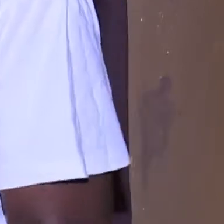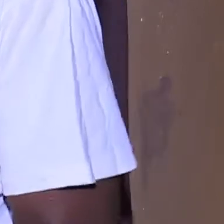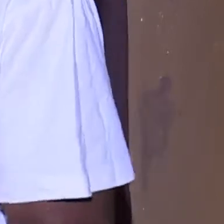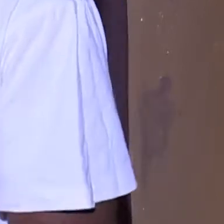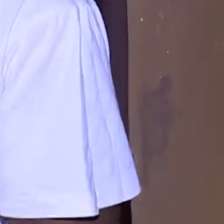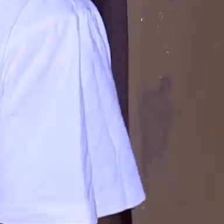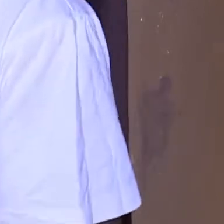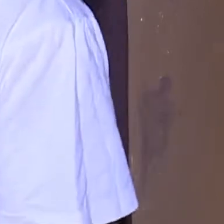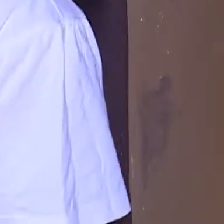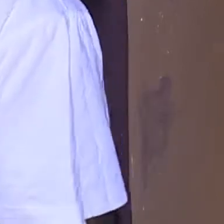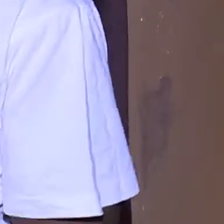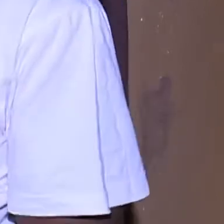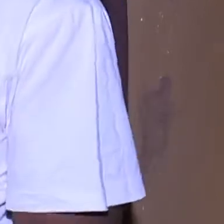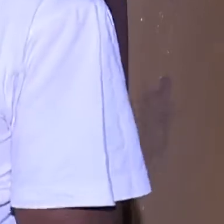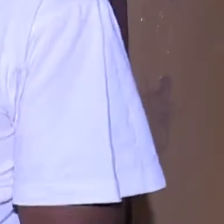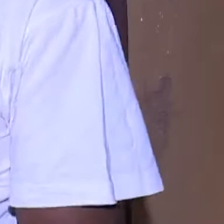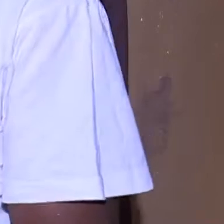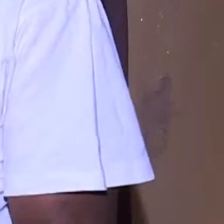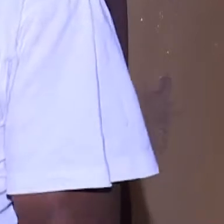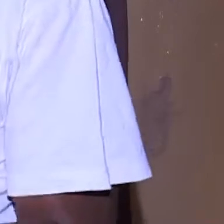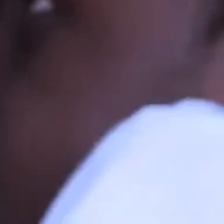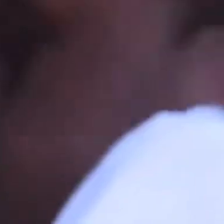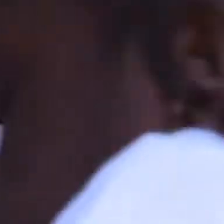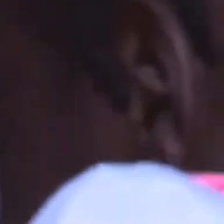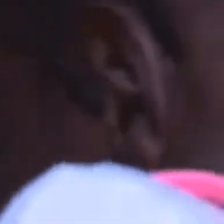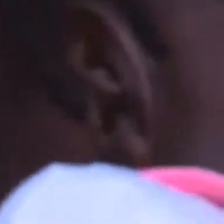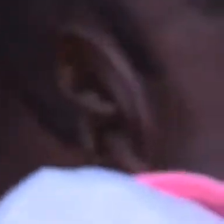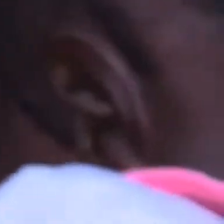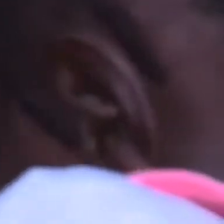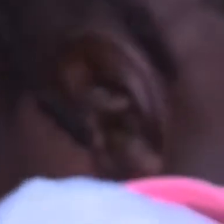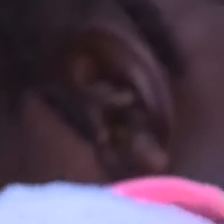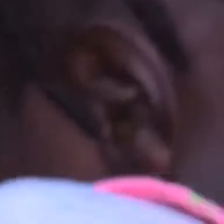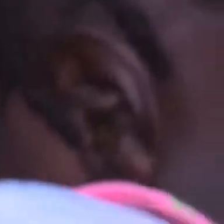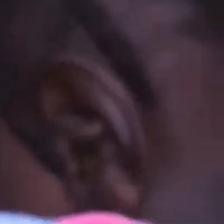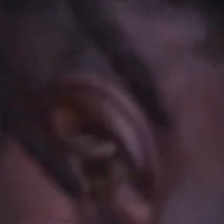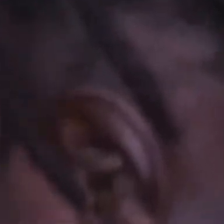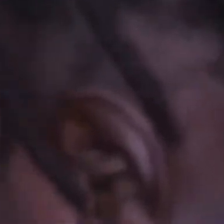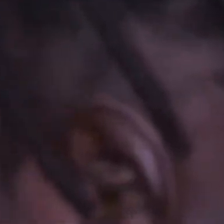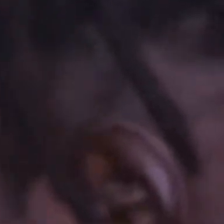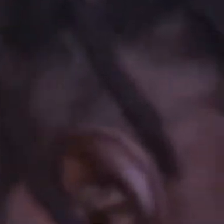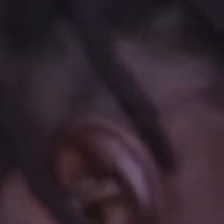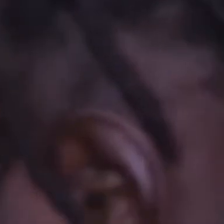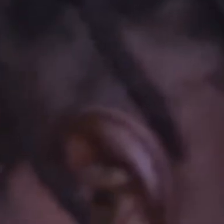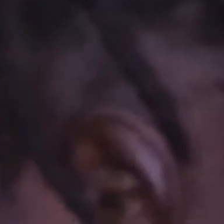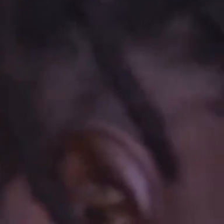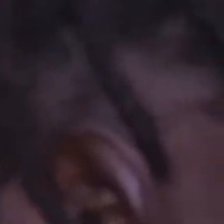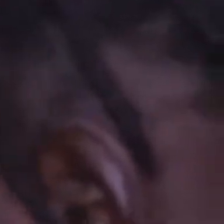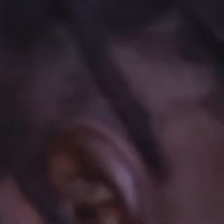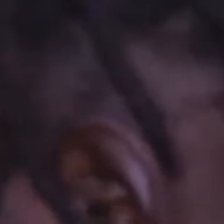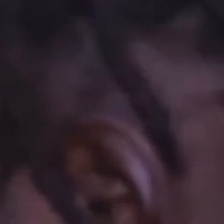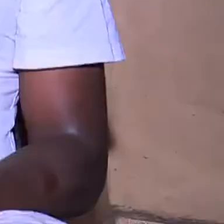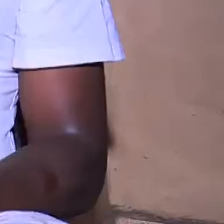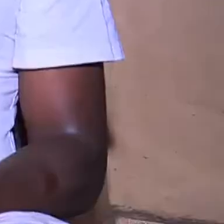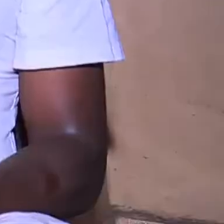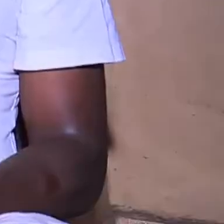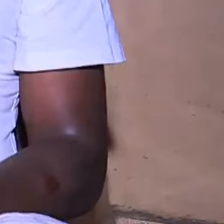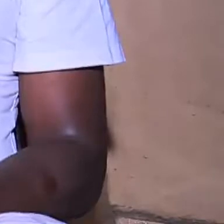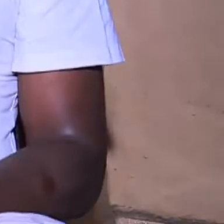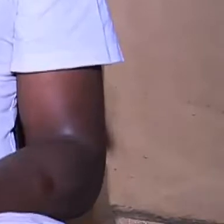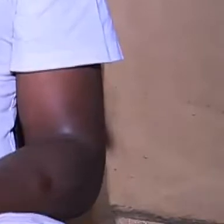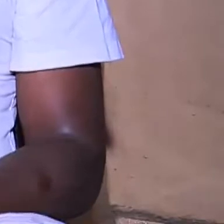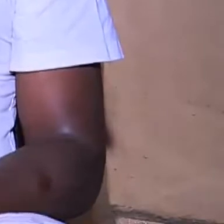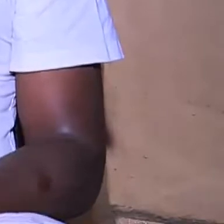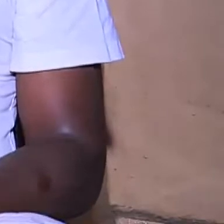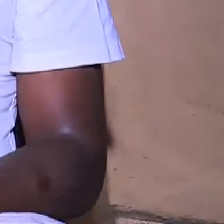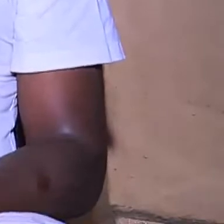with work. Later on, we got to have our first baby, who is Ella. When we were putting on the rings, it